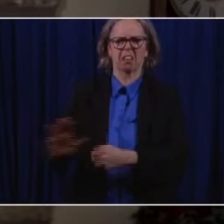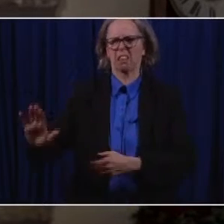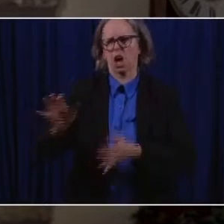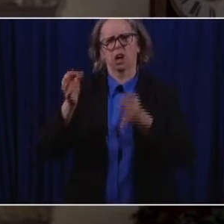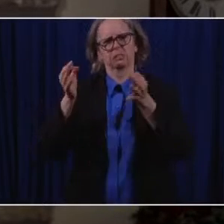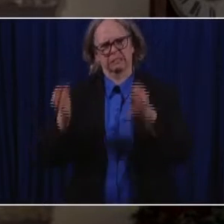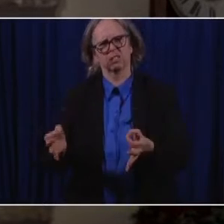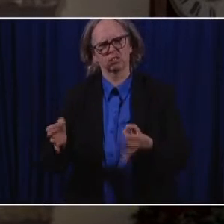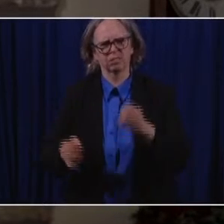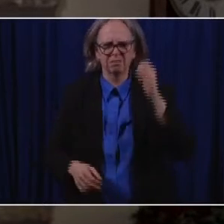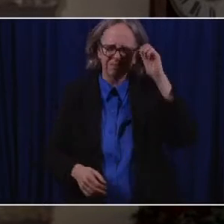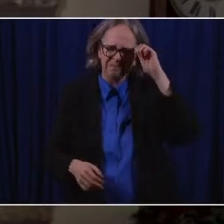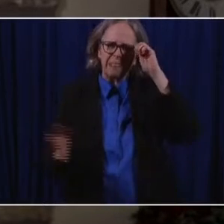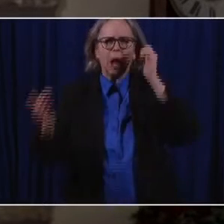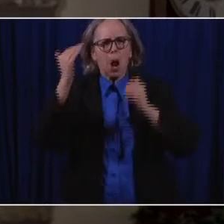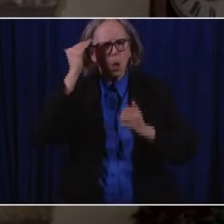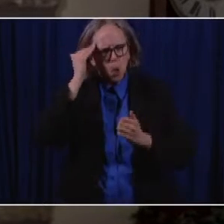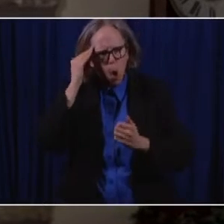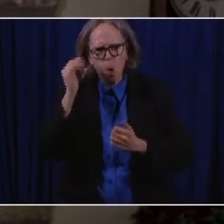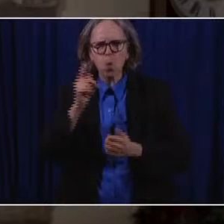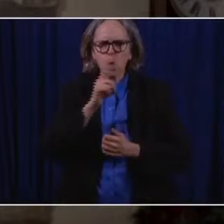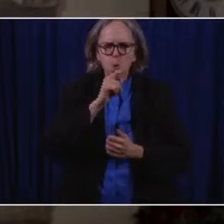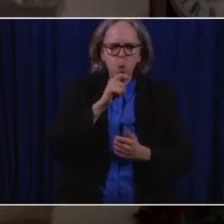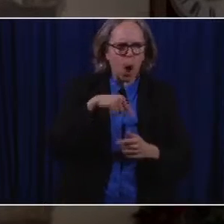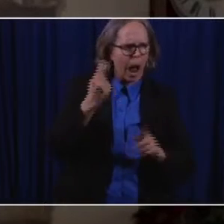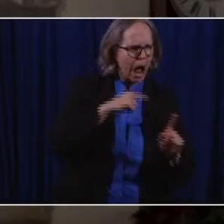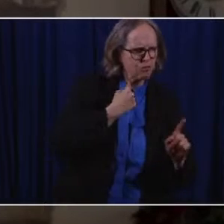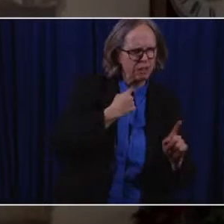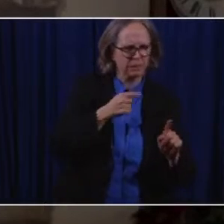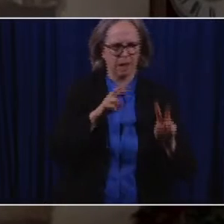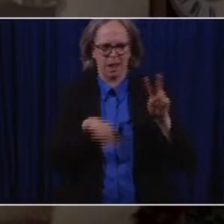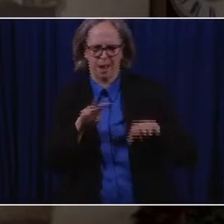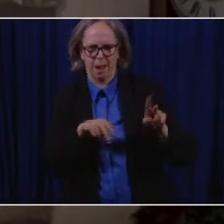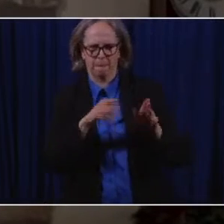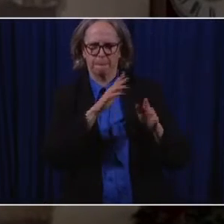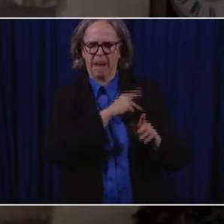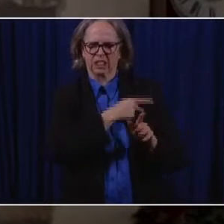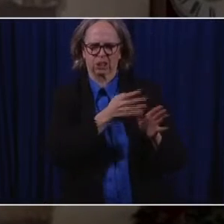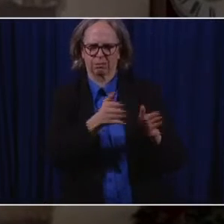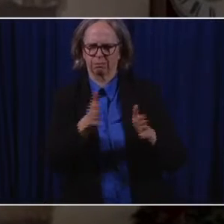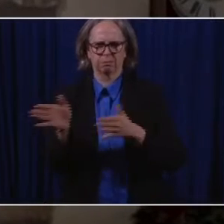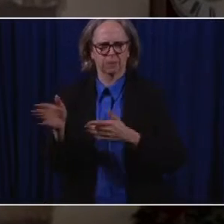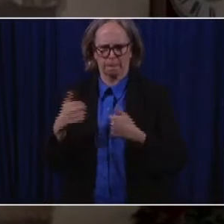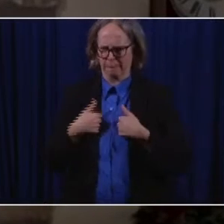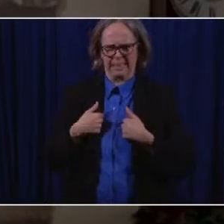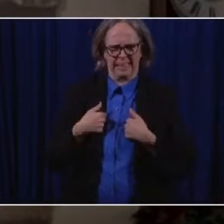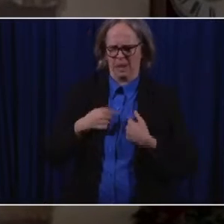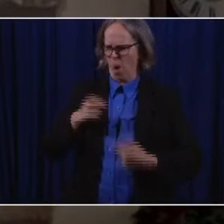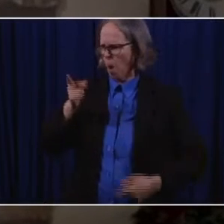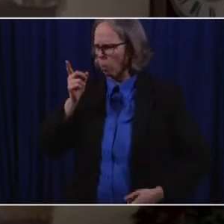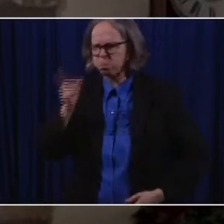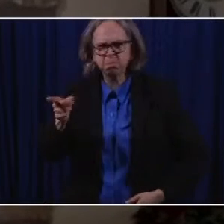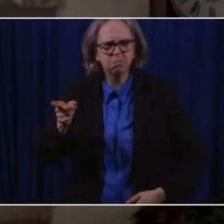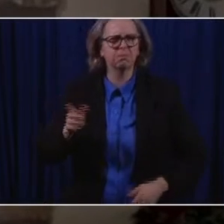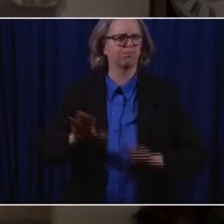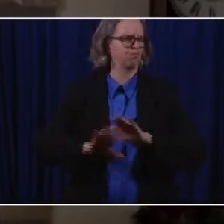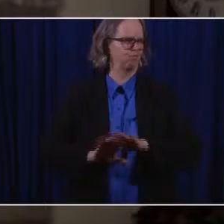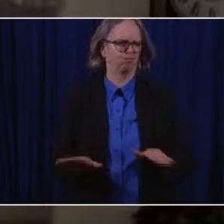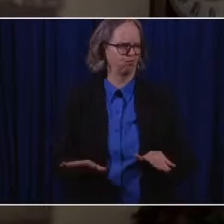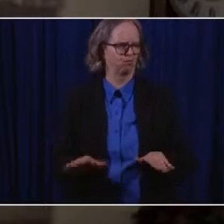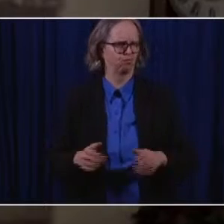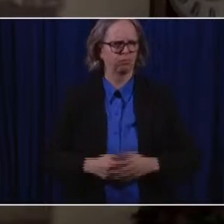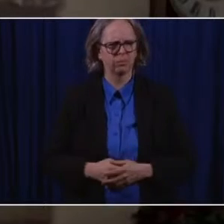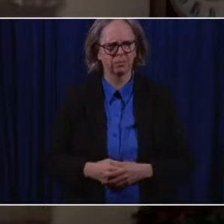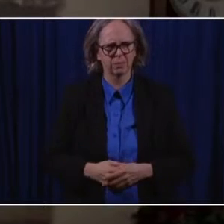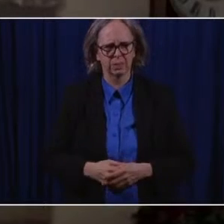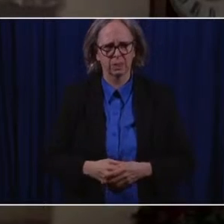is most at risk, and they will make those decisions. So we trust them to make those decisions. It doesn't mean it's perfect.